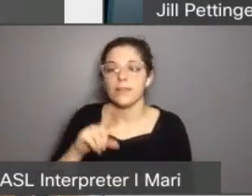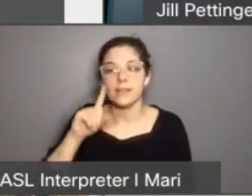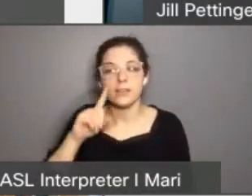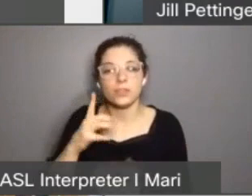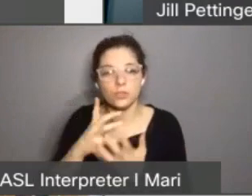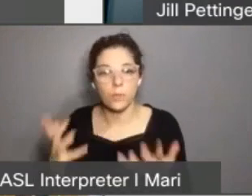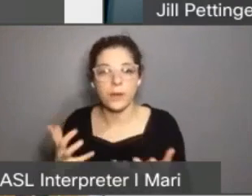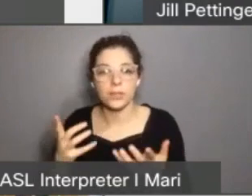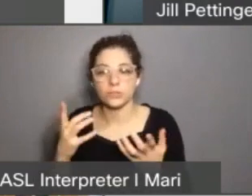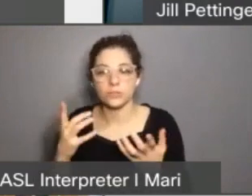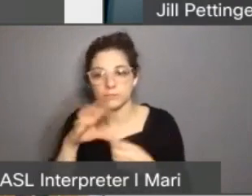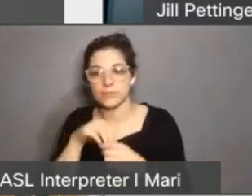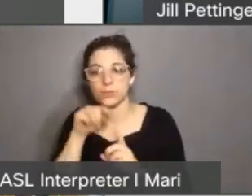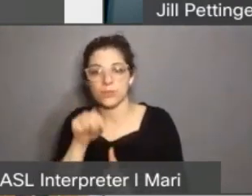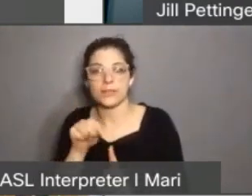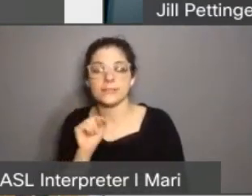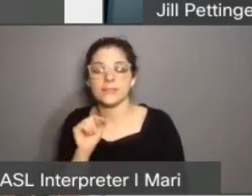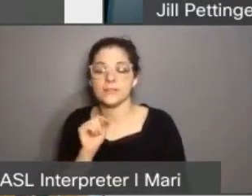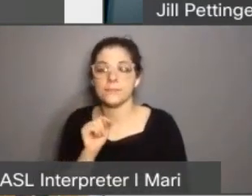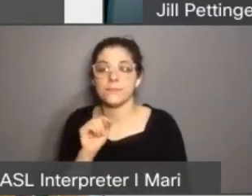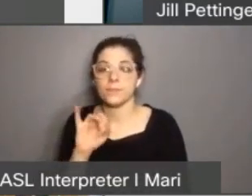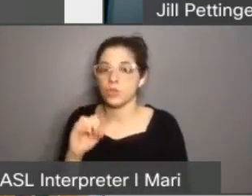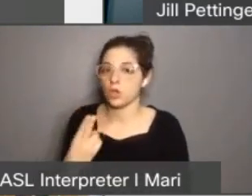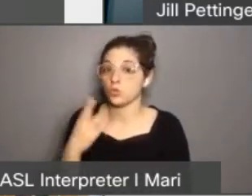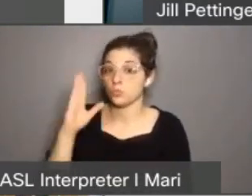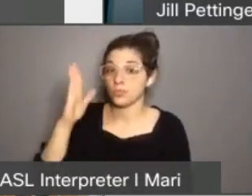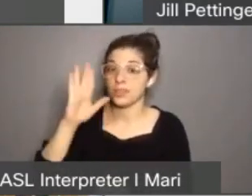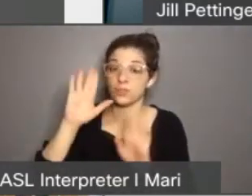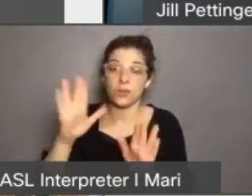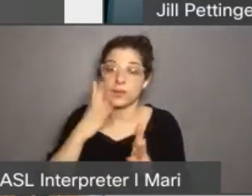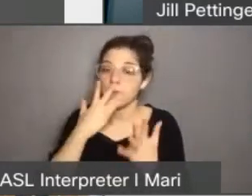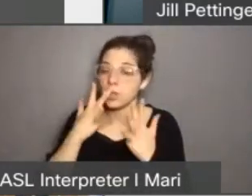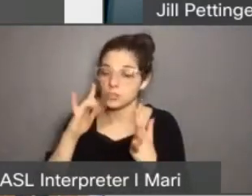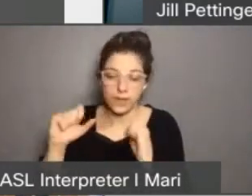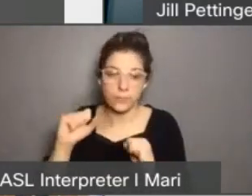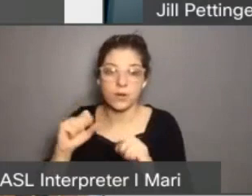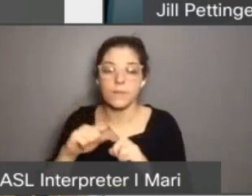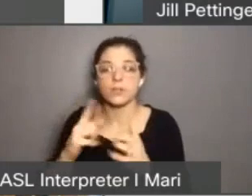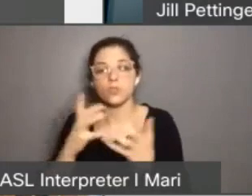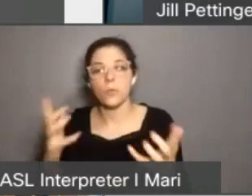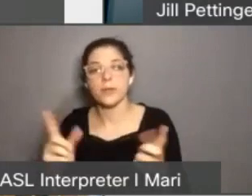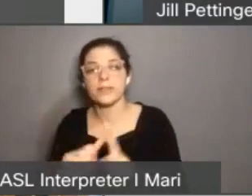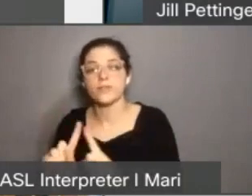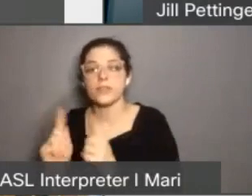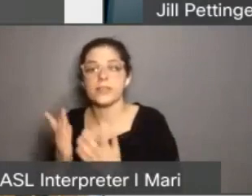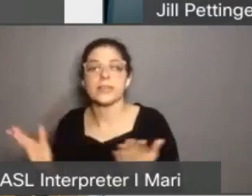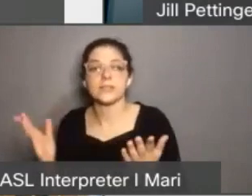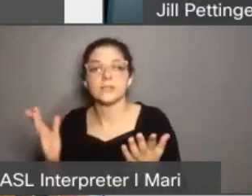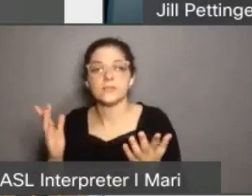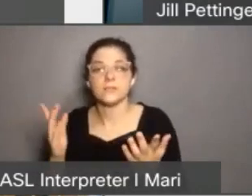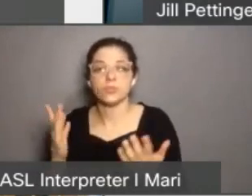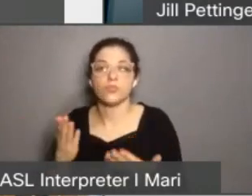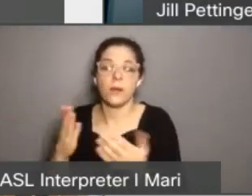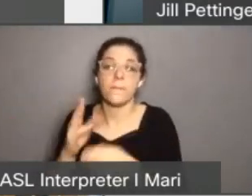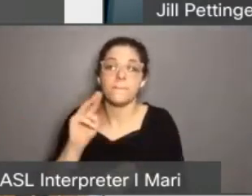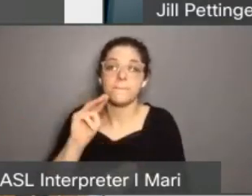much that goes into this. I mean, Josh, you presented some great colors, vibrant colors, but there's so many things that, for instance, you brought up the